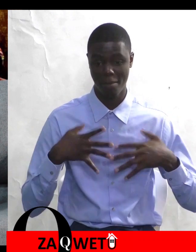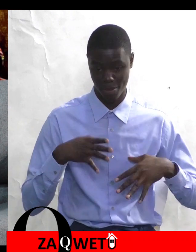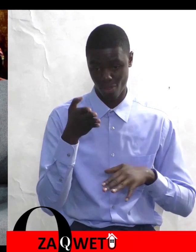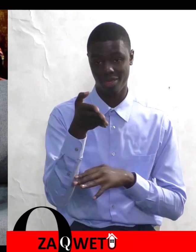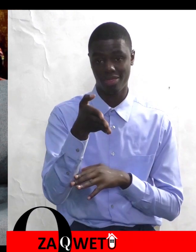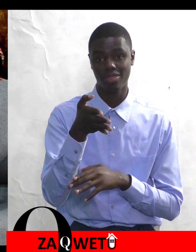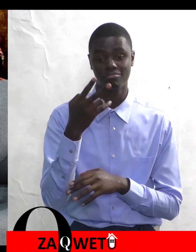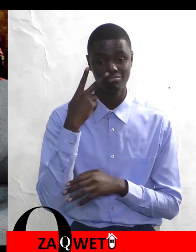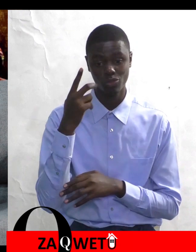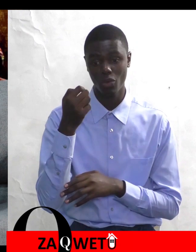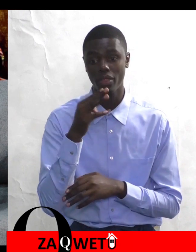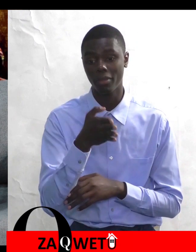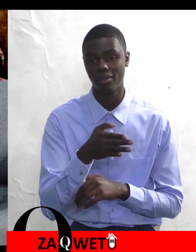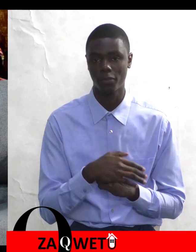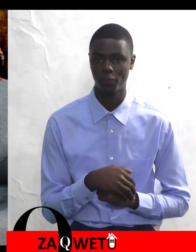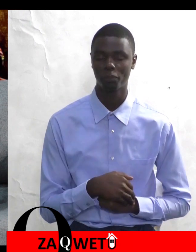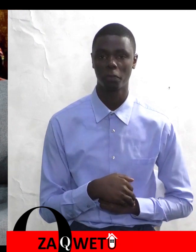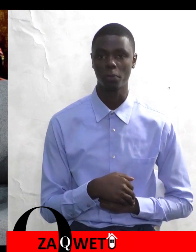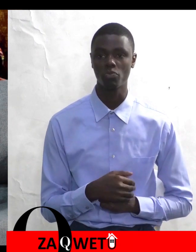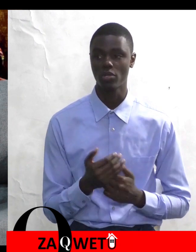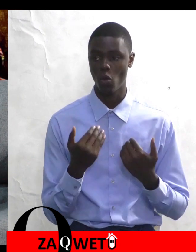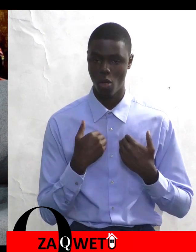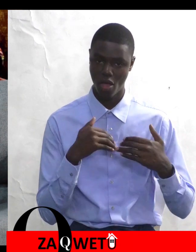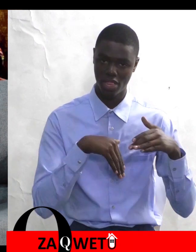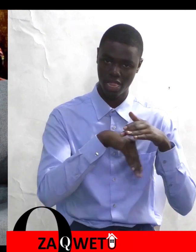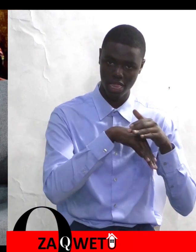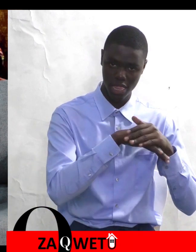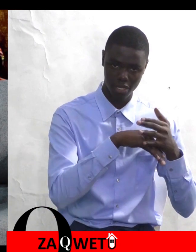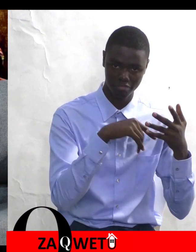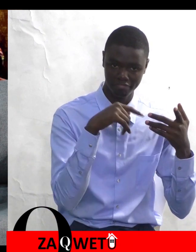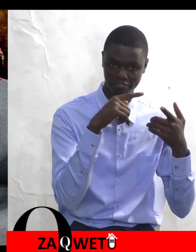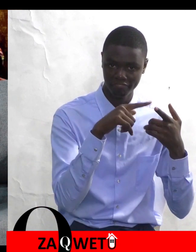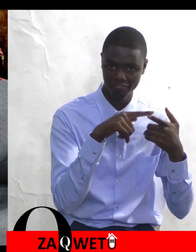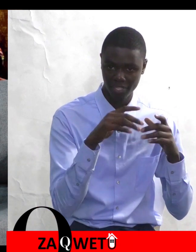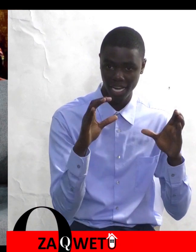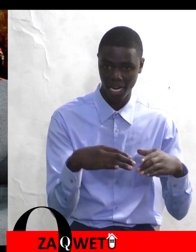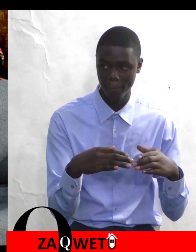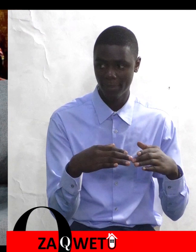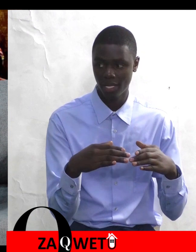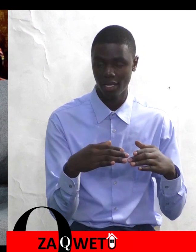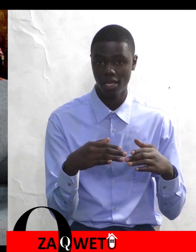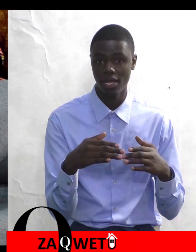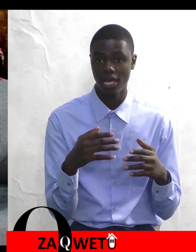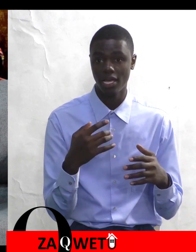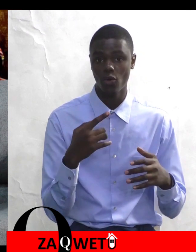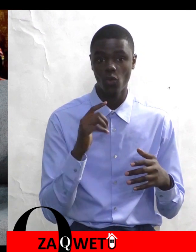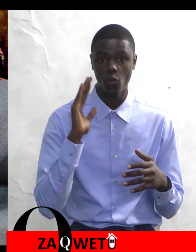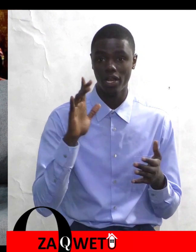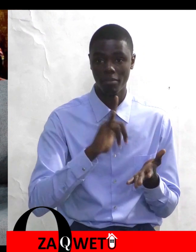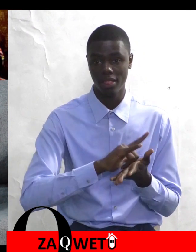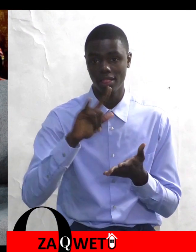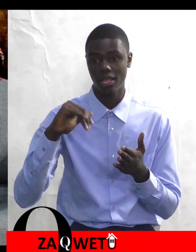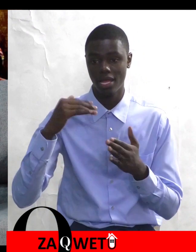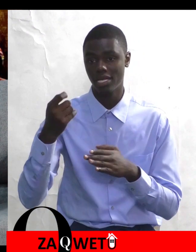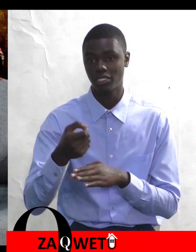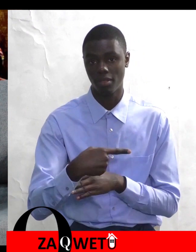I didn't participate, but my people were there. Oh, your people were there? Yeah. Wow. Yeah, so we have football. Mm-hmm. Our football club, actually,